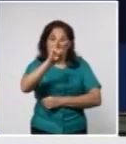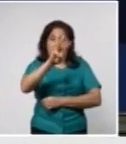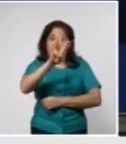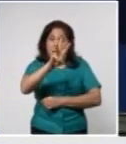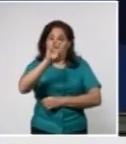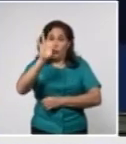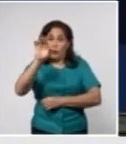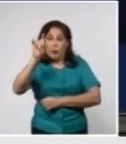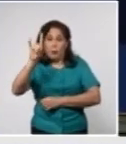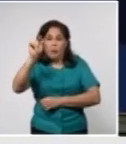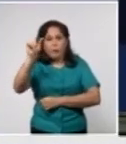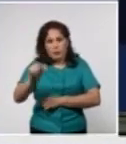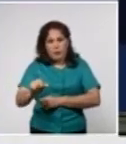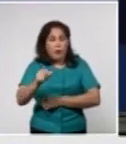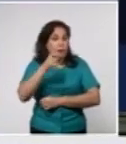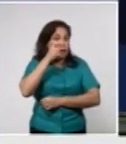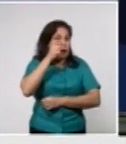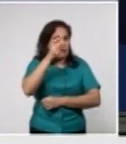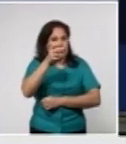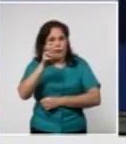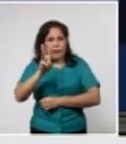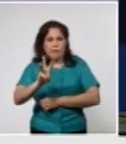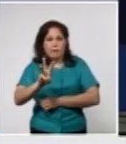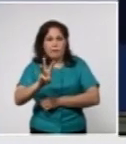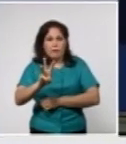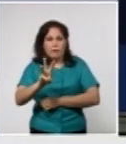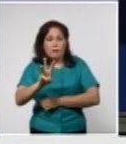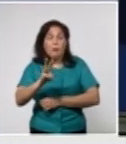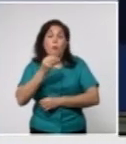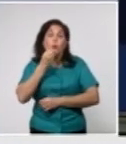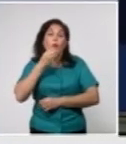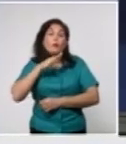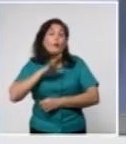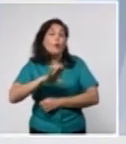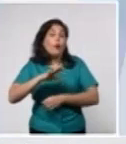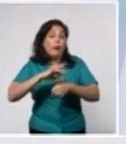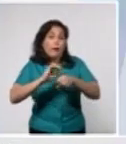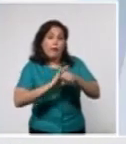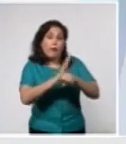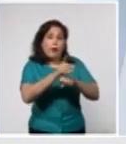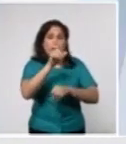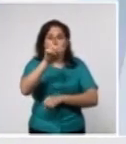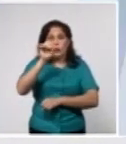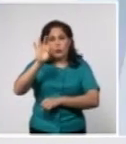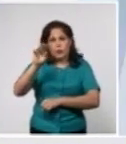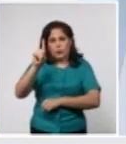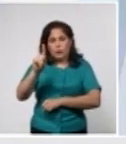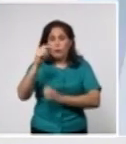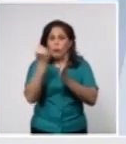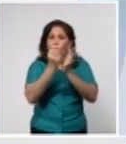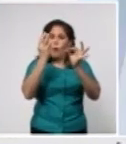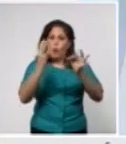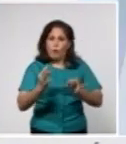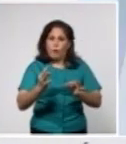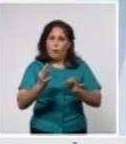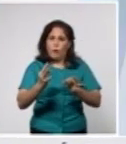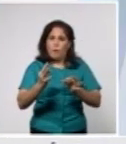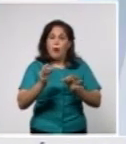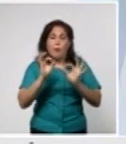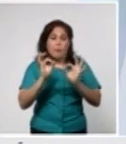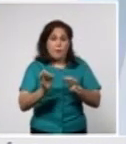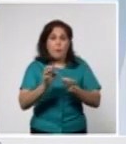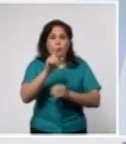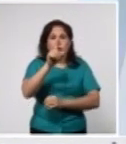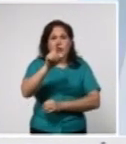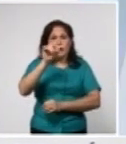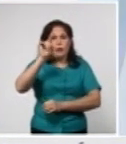389 patients remain admitted in our country's hospitals, 13 in surveillance, 181 are suspected,